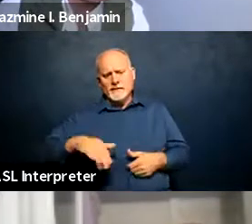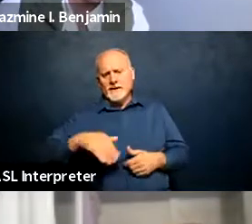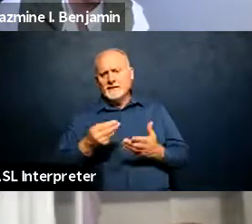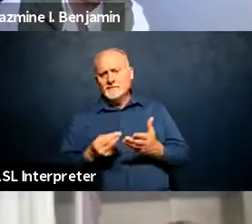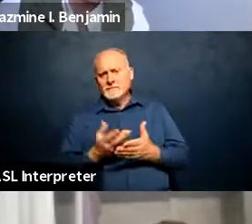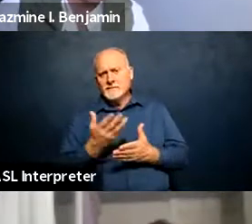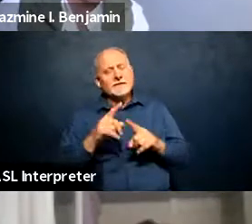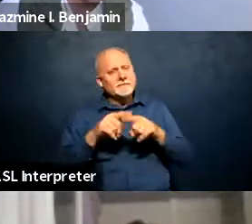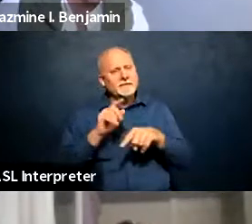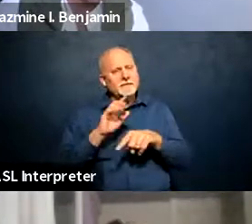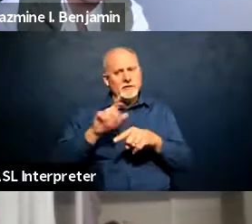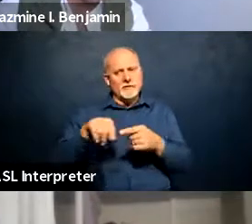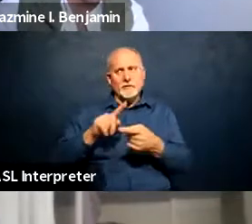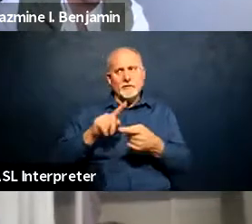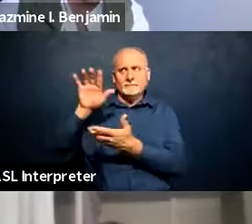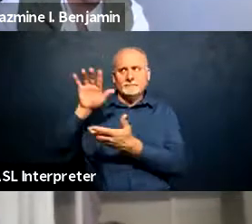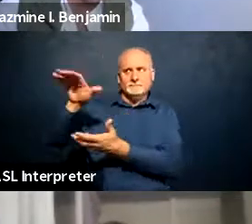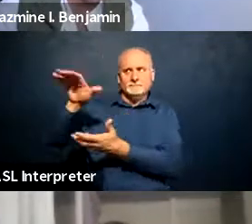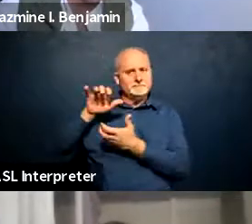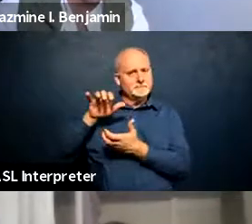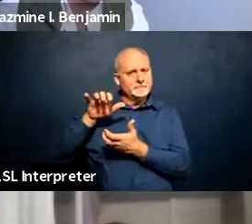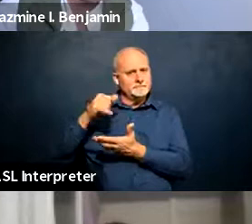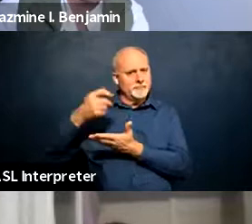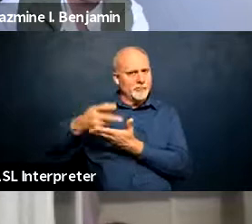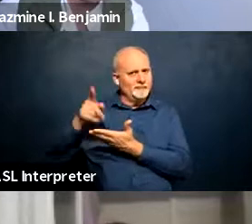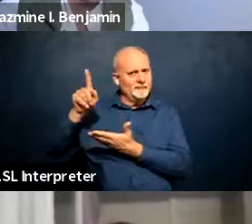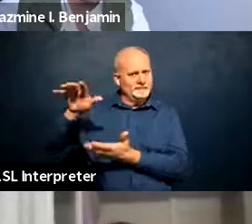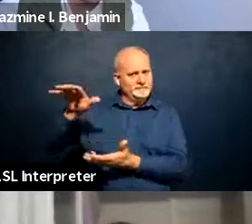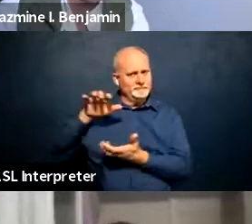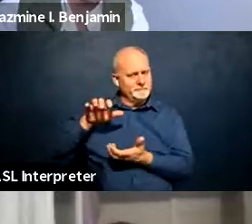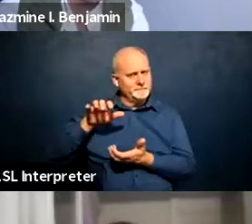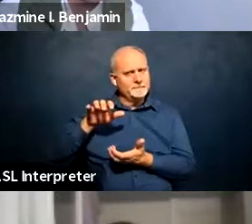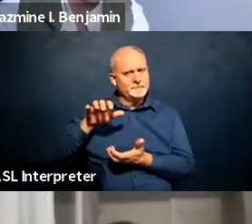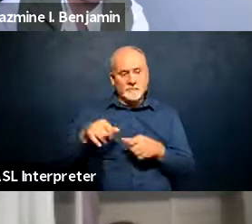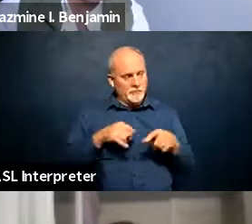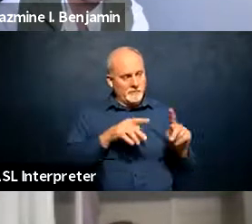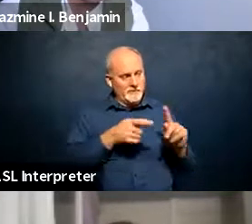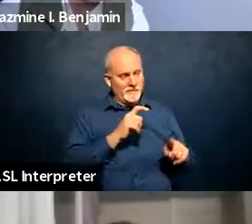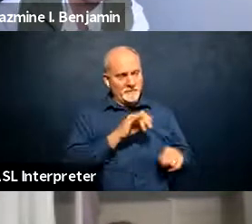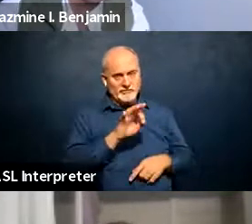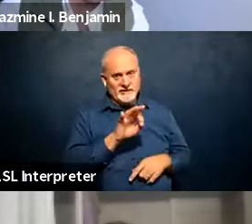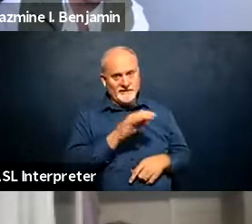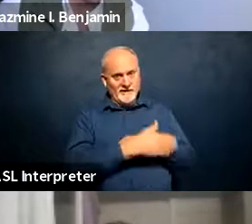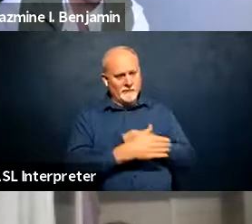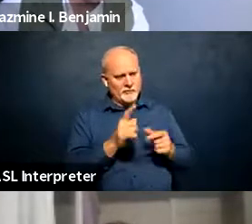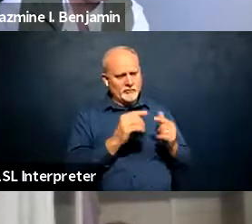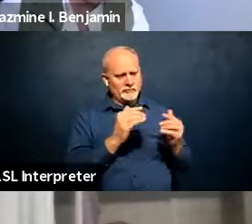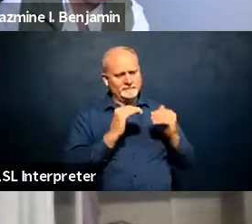availability from the ADPH and permission from Jefferson County to move to phase two.